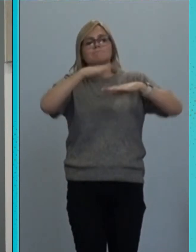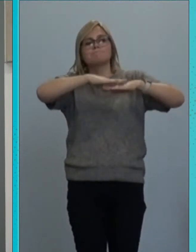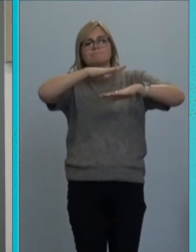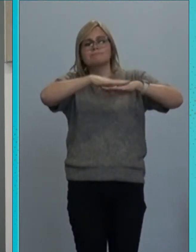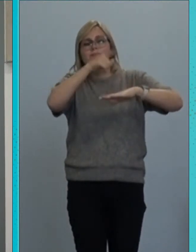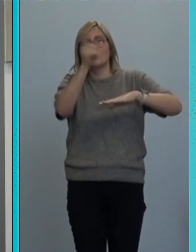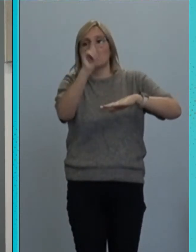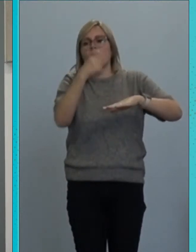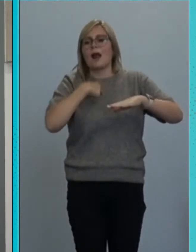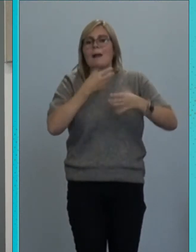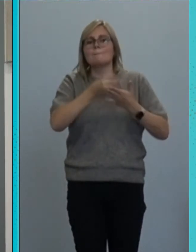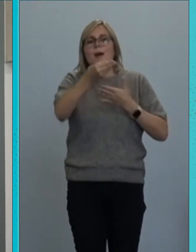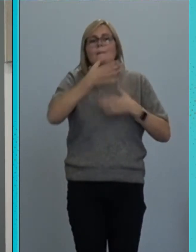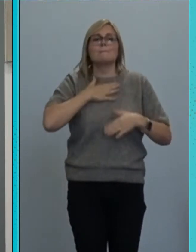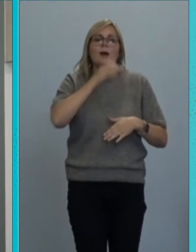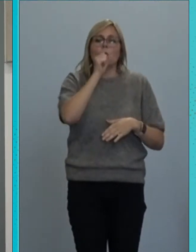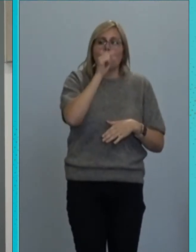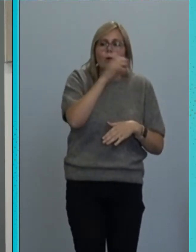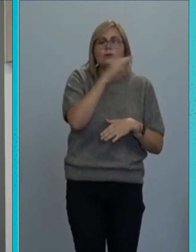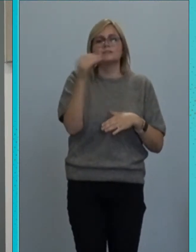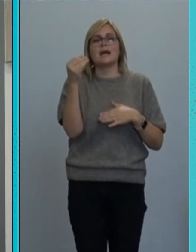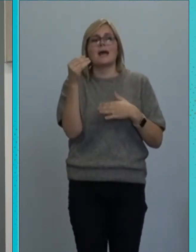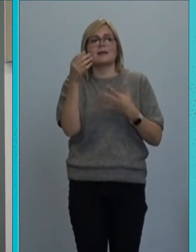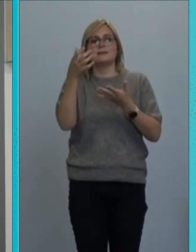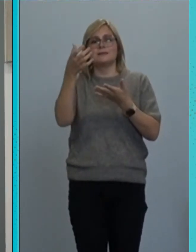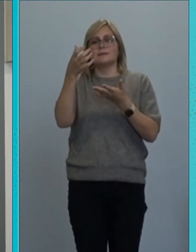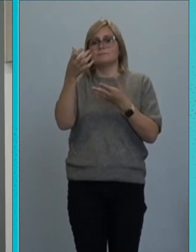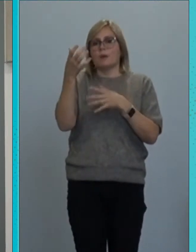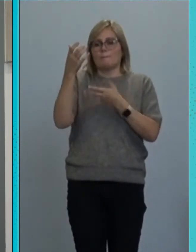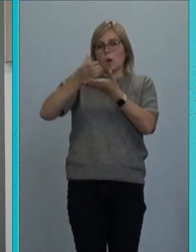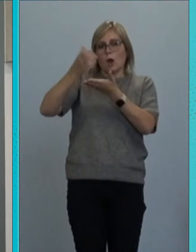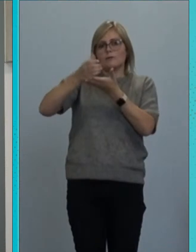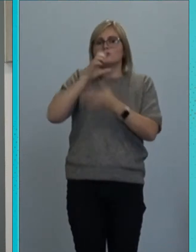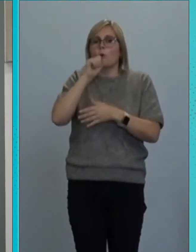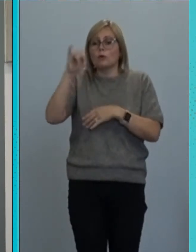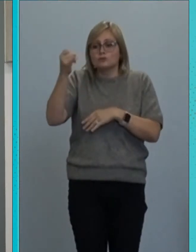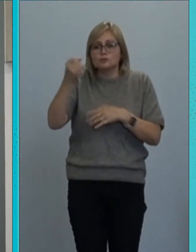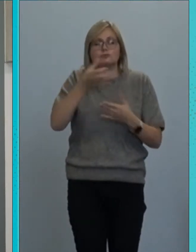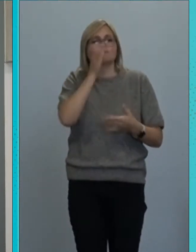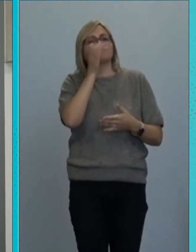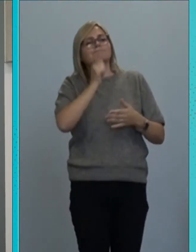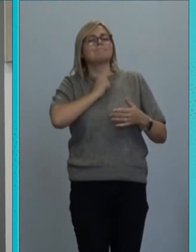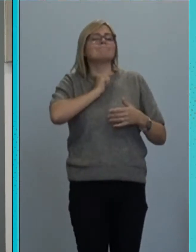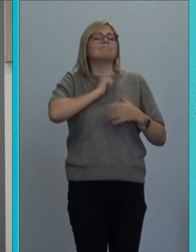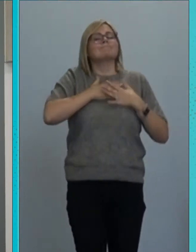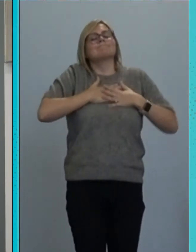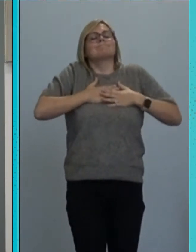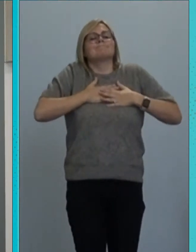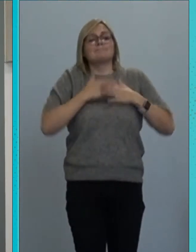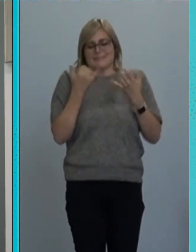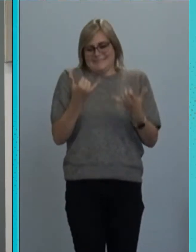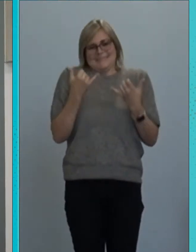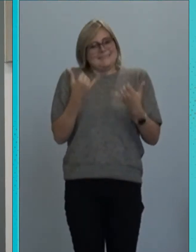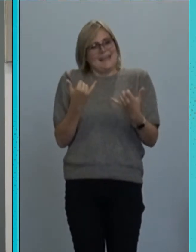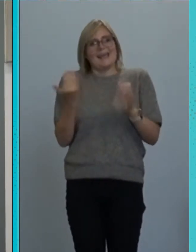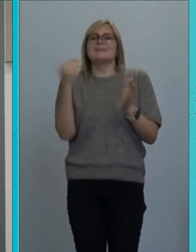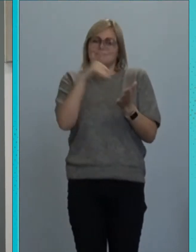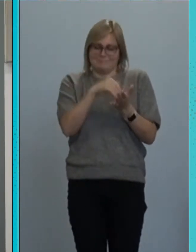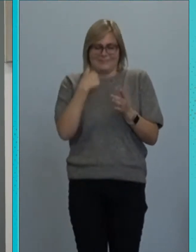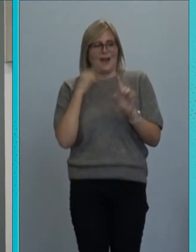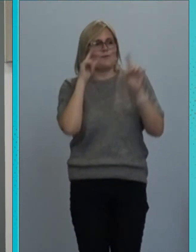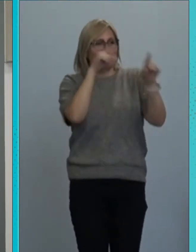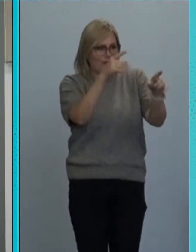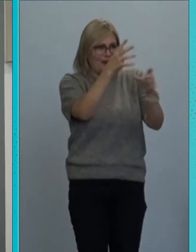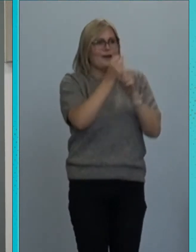I got my bottles of freshly squeezed. I went back this morning and I got another bottle of